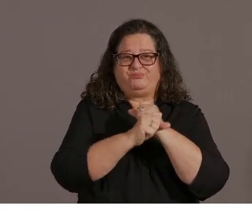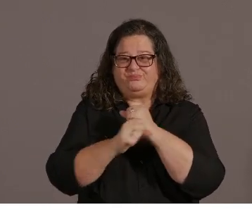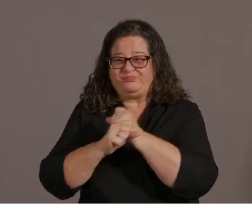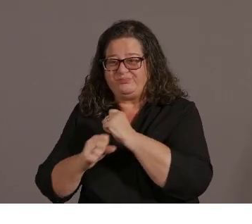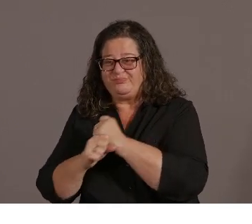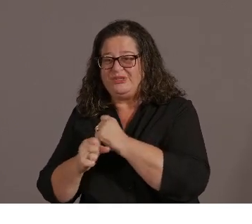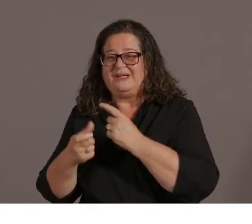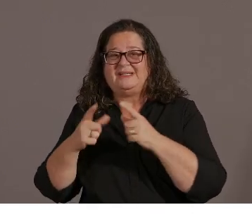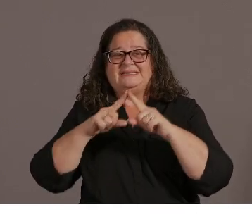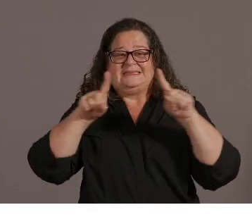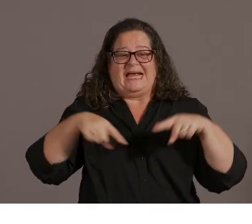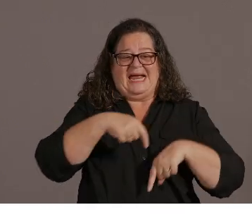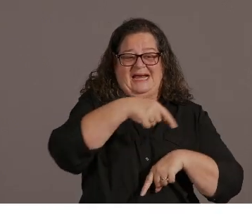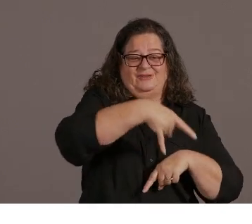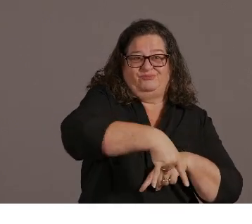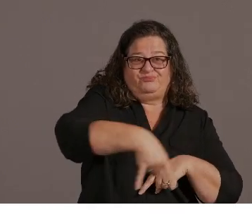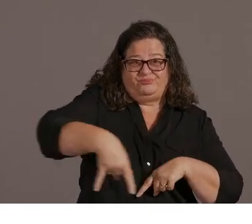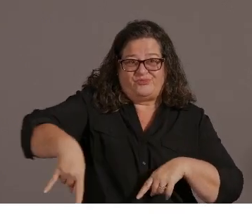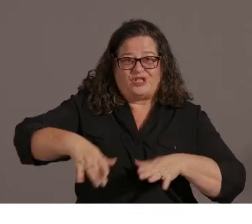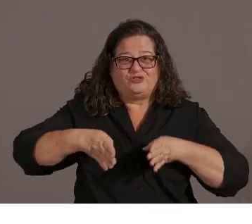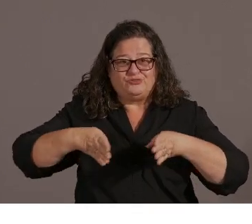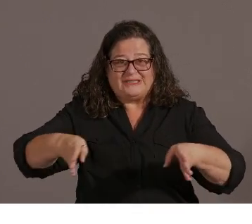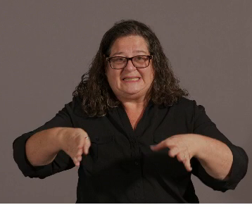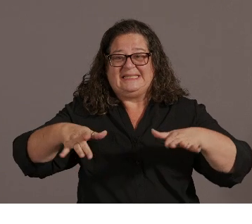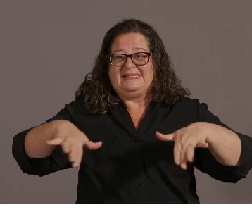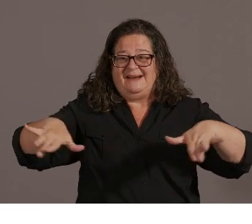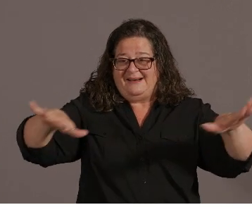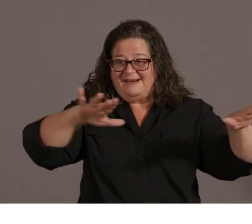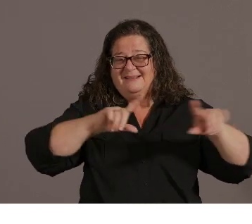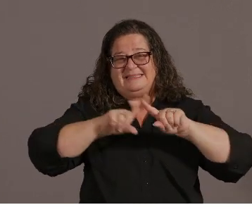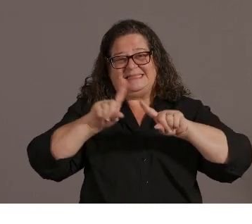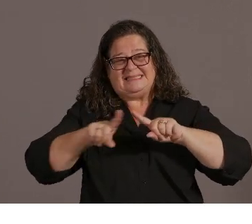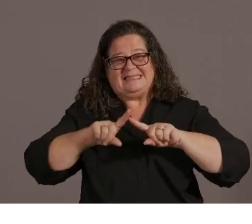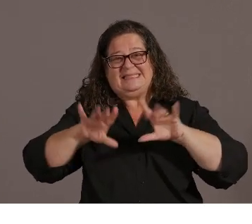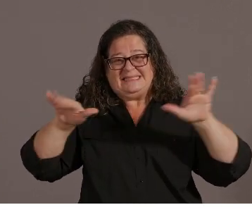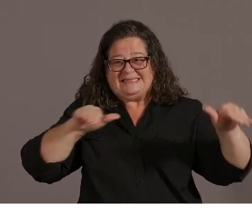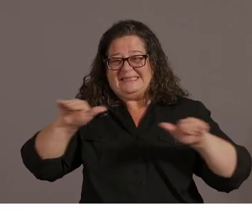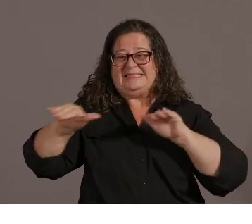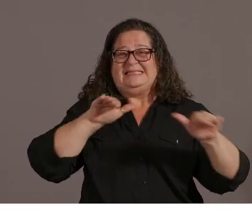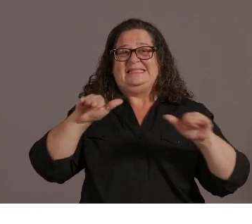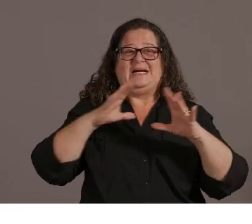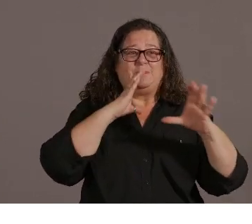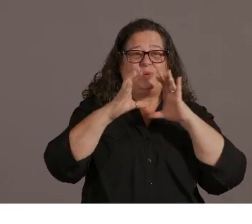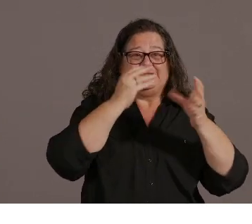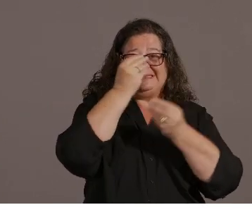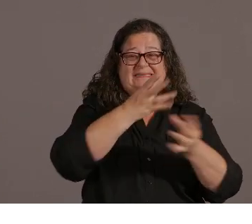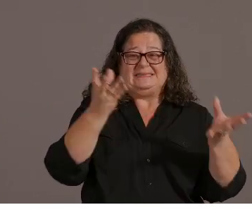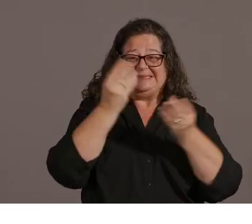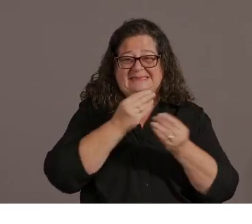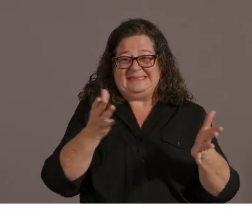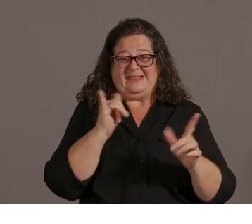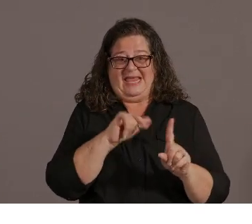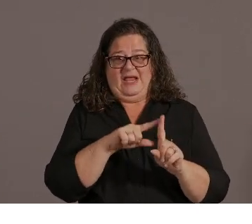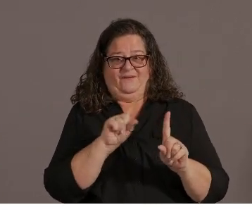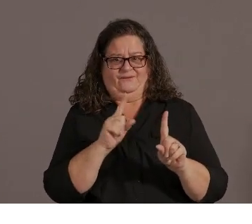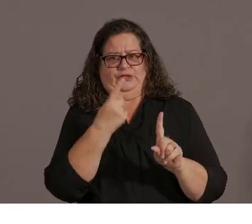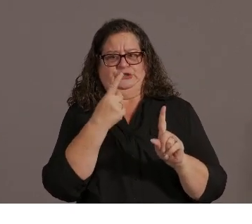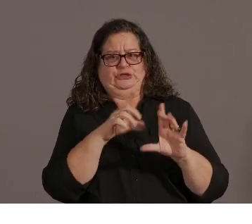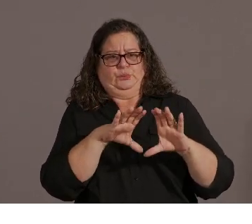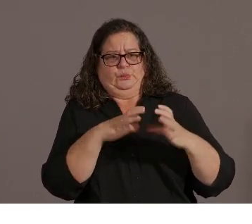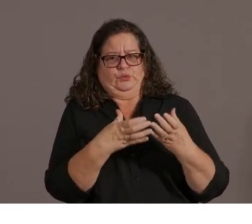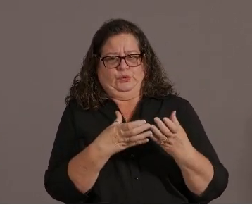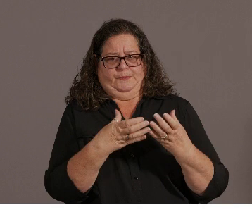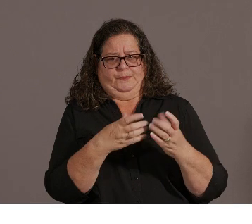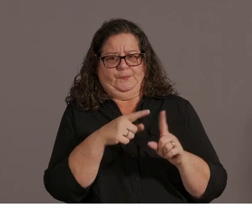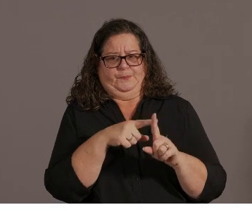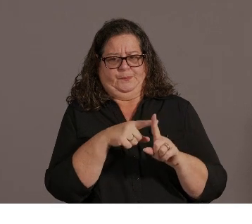at expanding this to additional communities, including South Phoenix. We have plans to